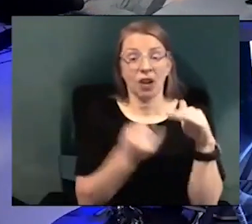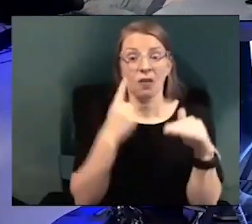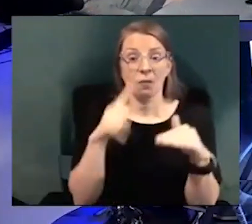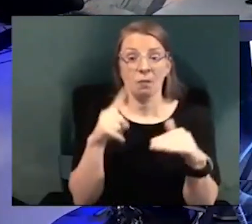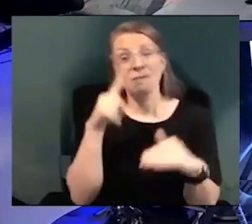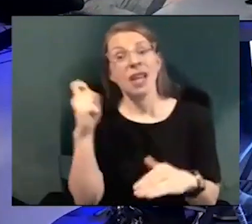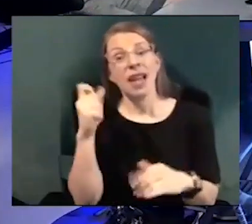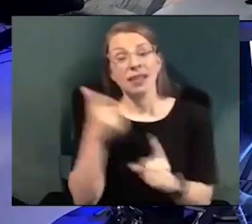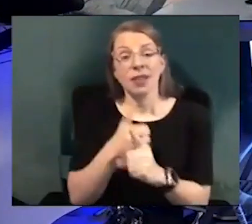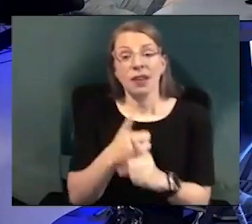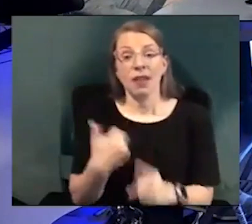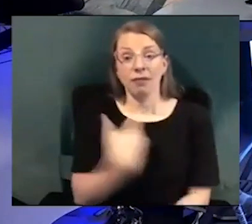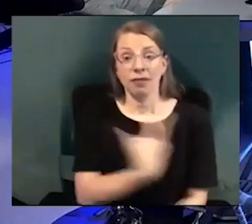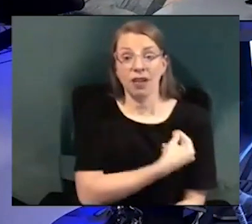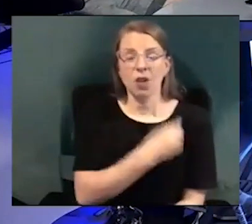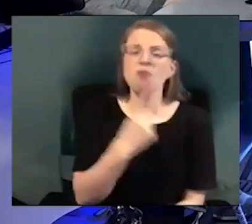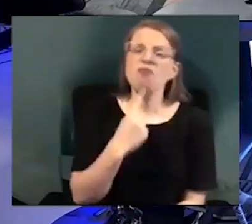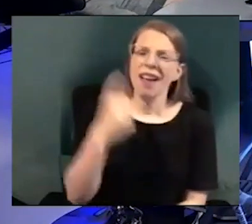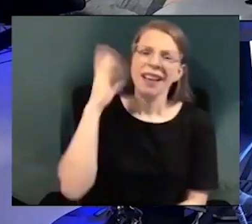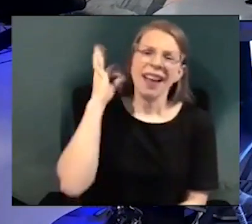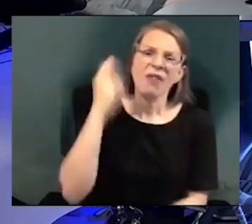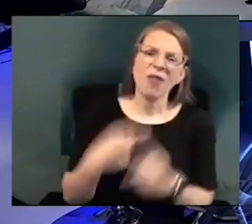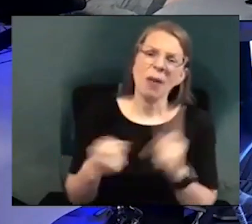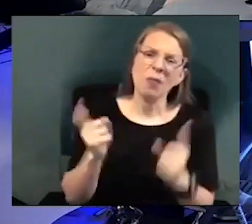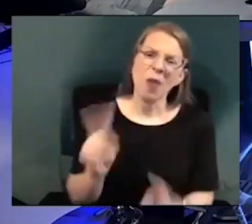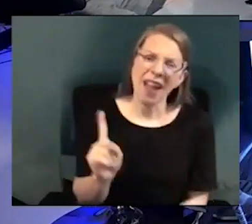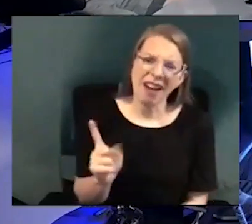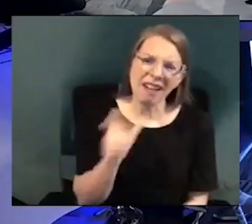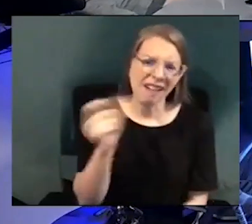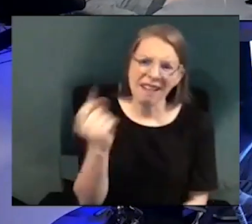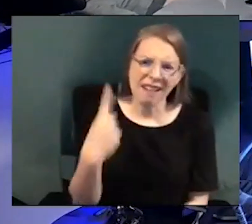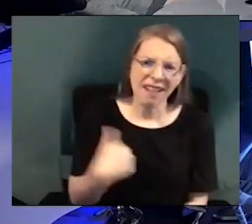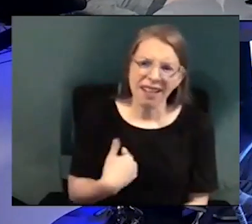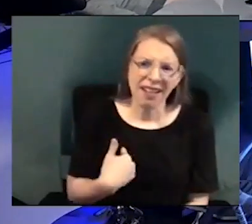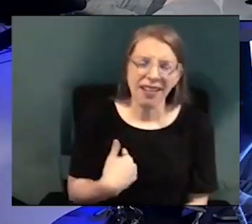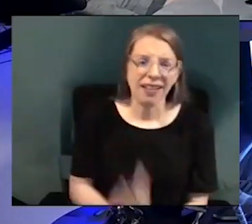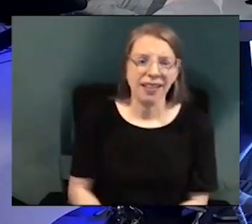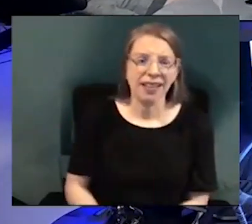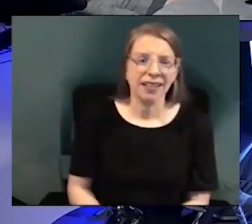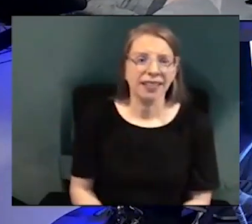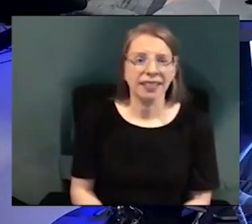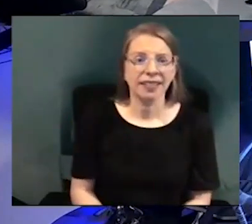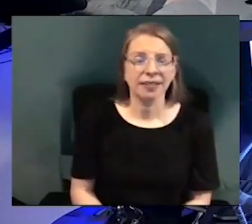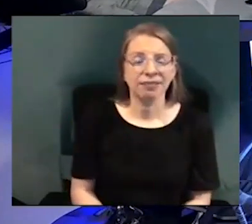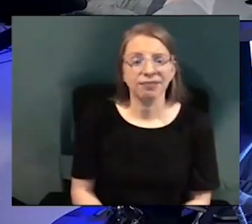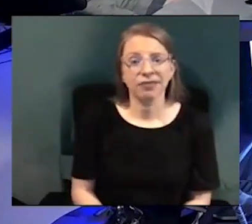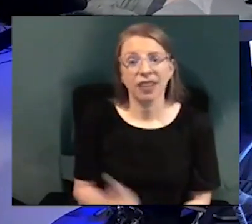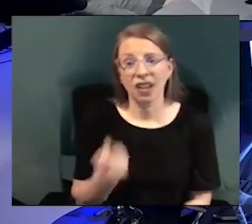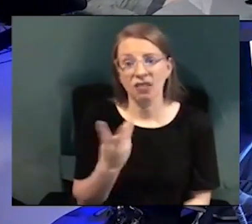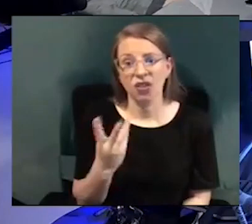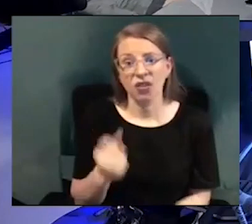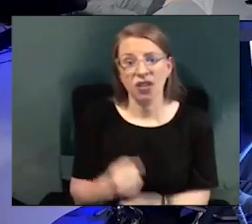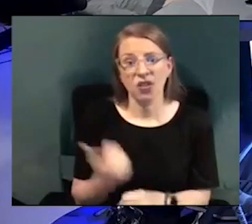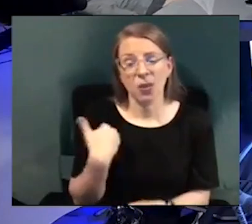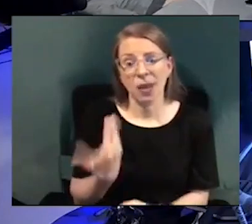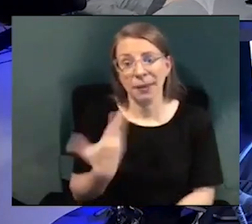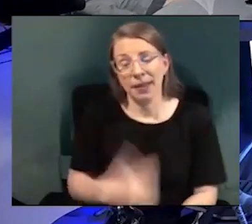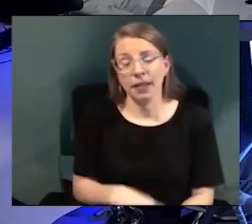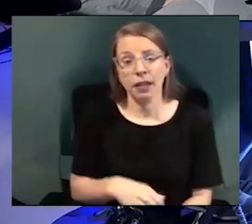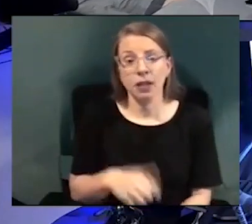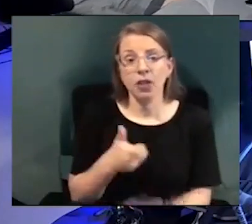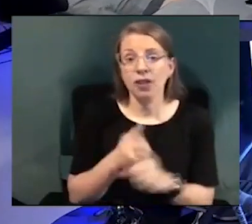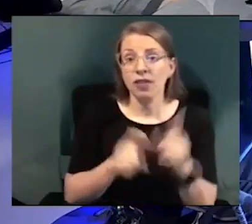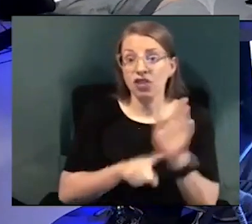does the red hair come from? I don't get it. Where was that? Yeah, I'm here. Yeah, maybe a few years ago you had it. So, are you taller than your